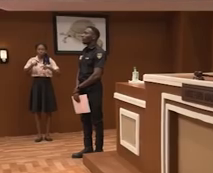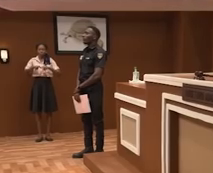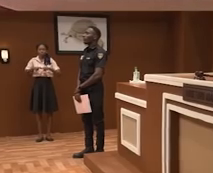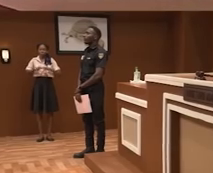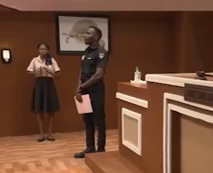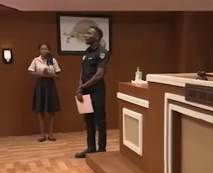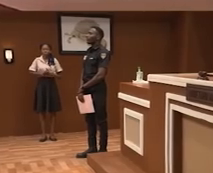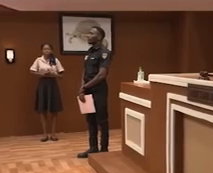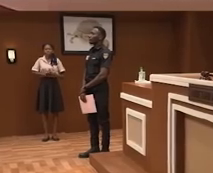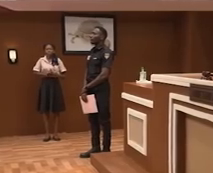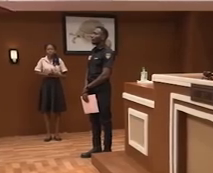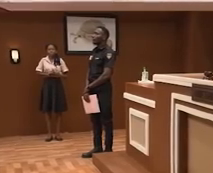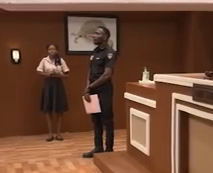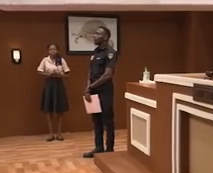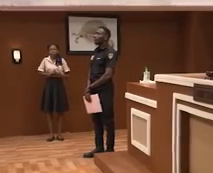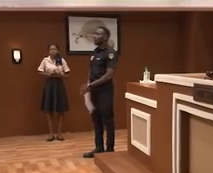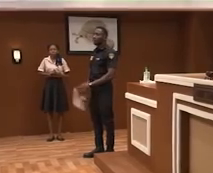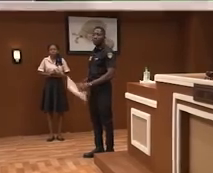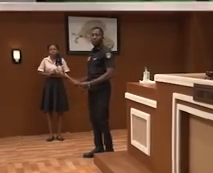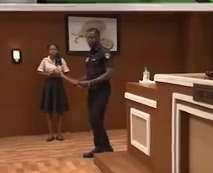Please be seated.